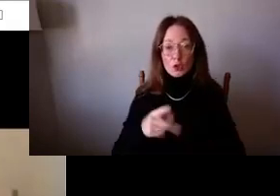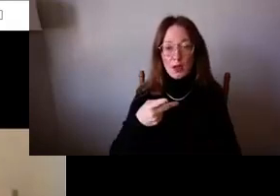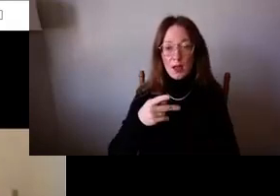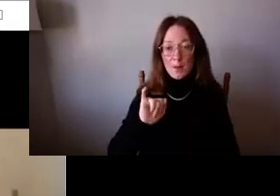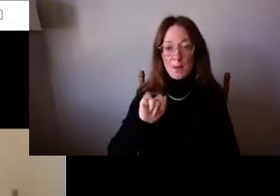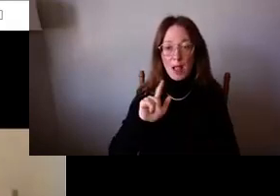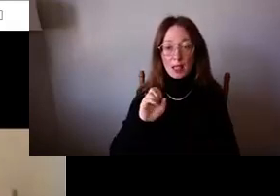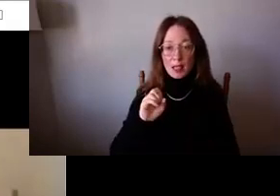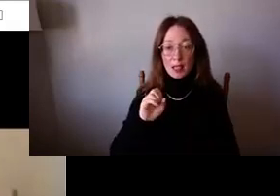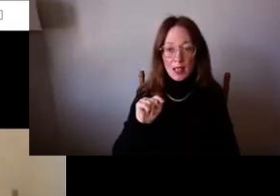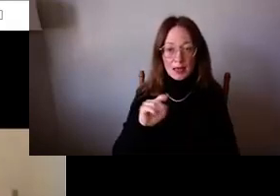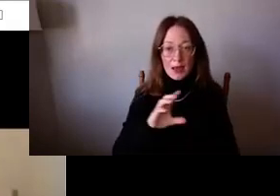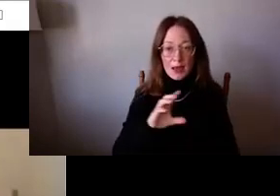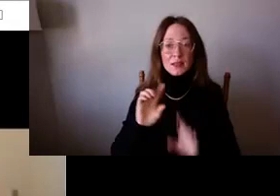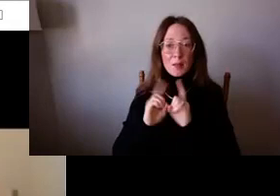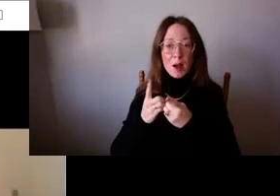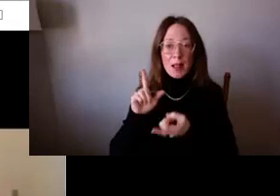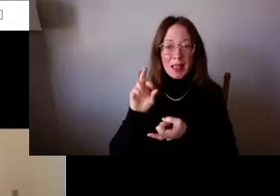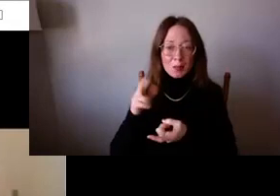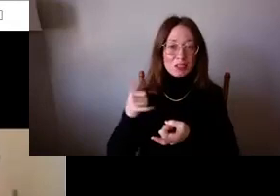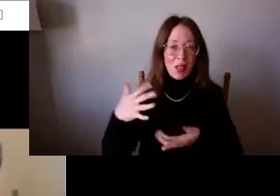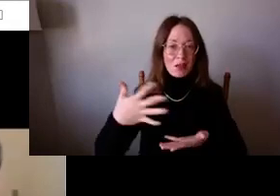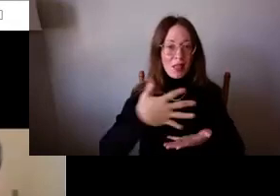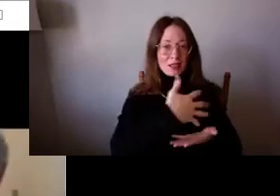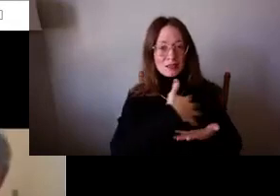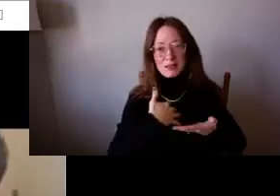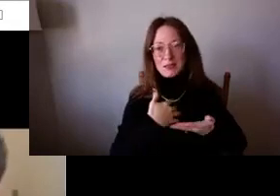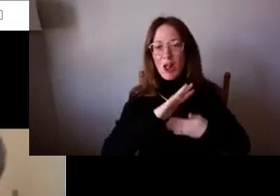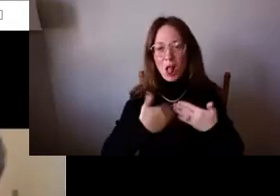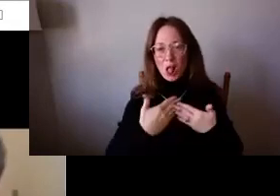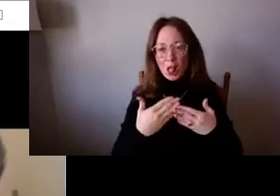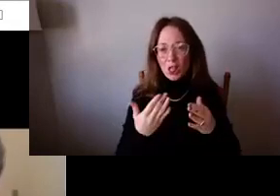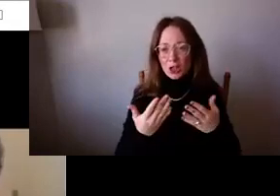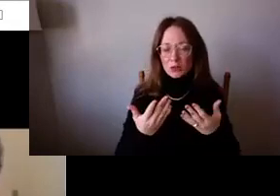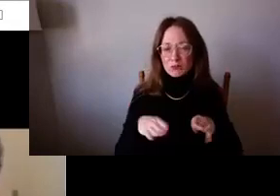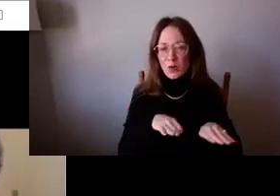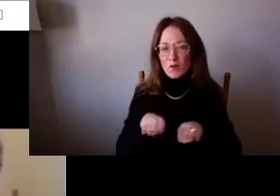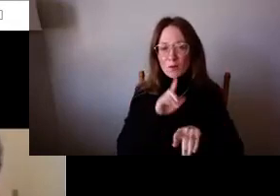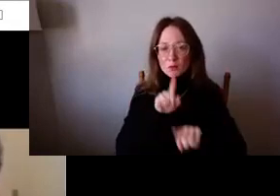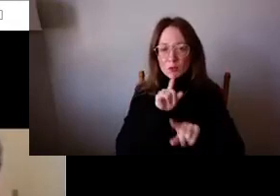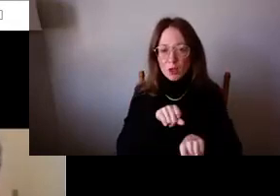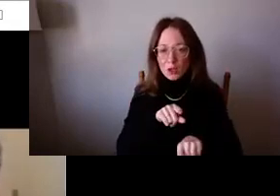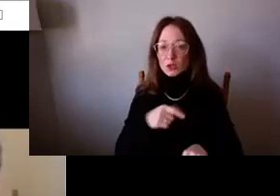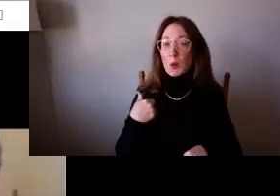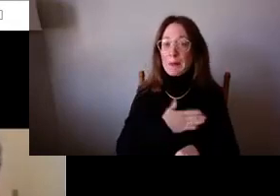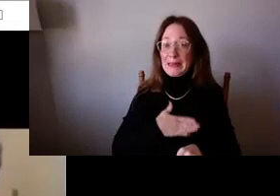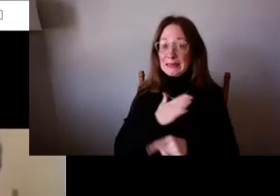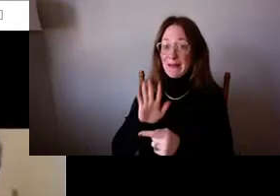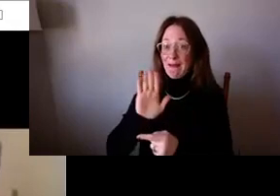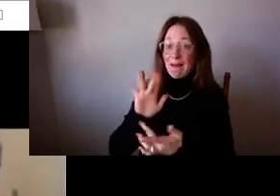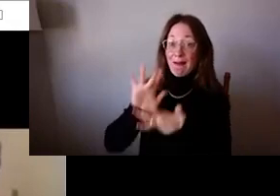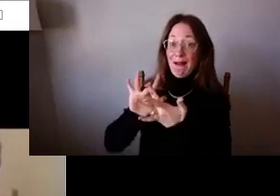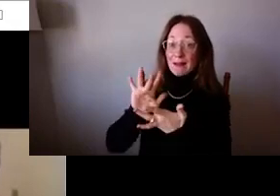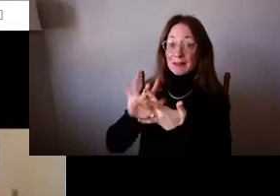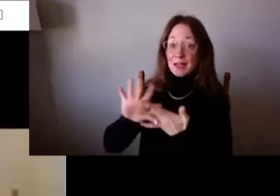still collecting performance results across this indicator, and we encourage you to continue to be in contact with your partners at the